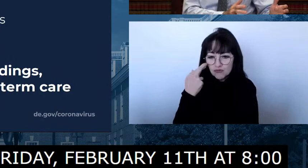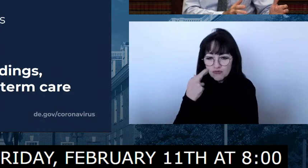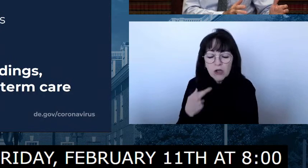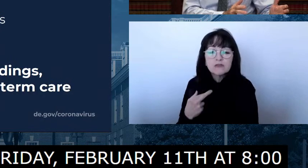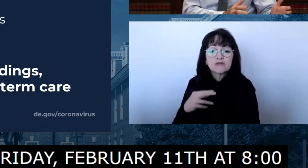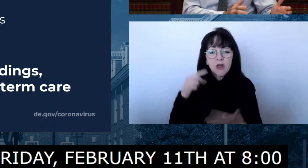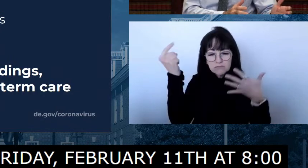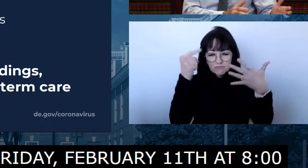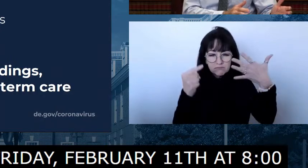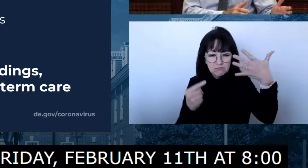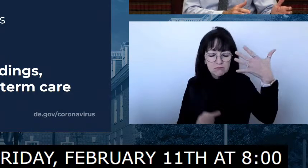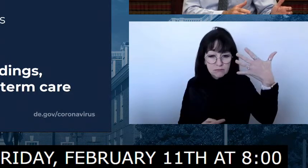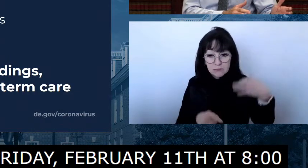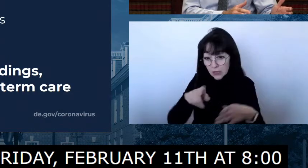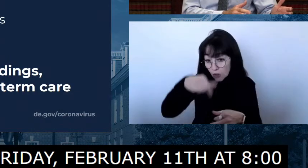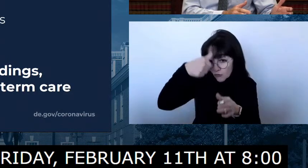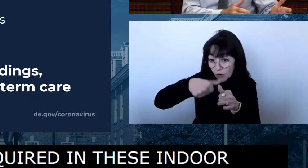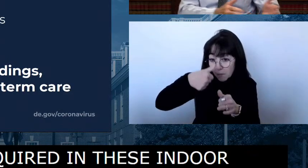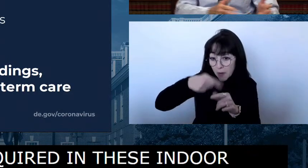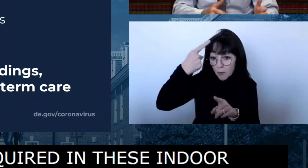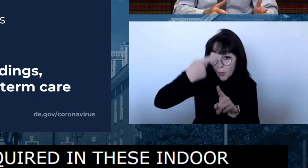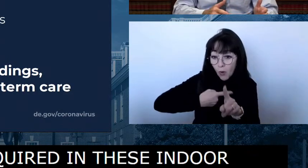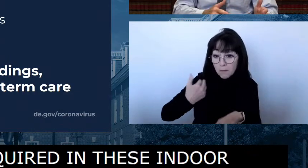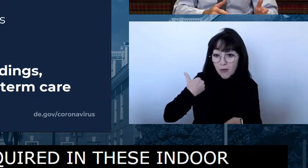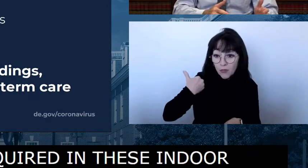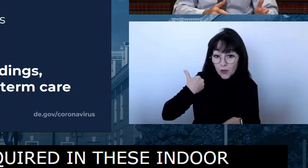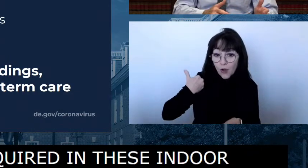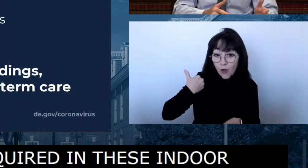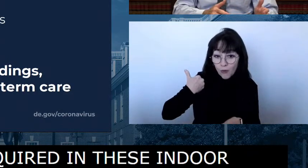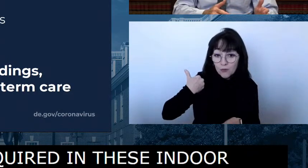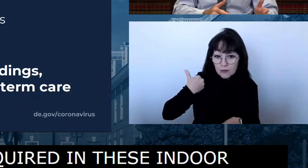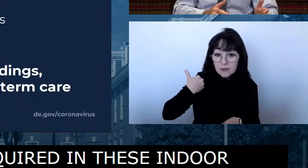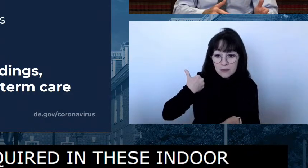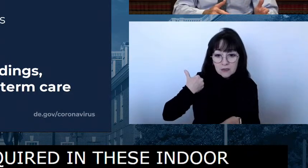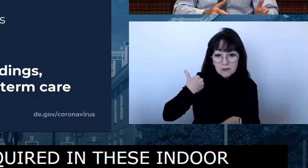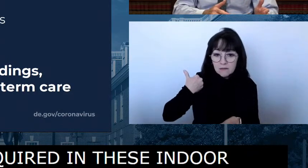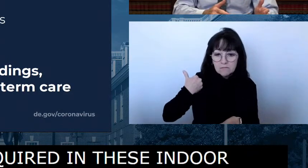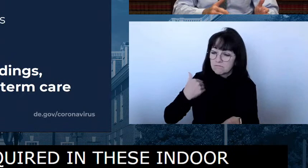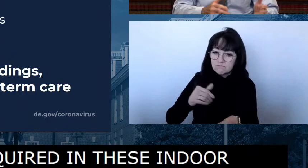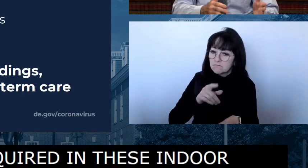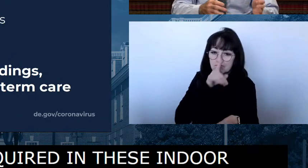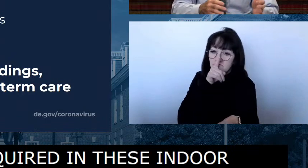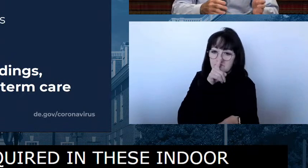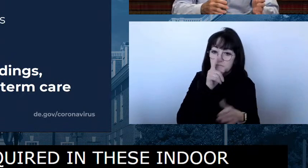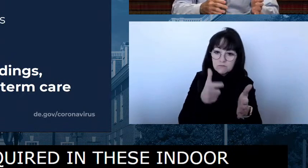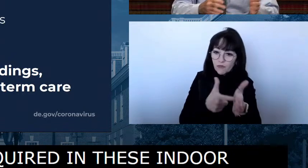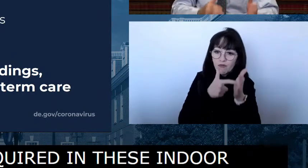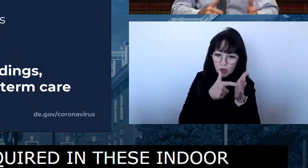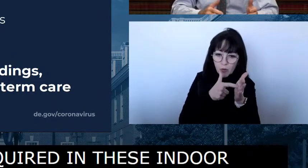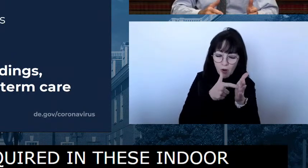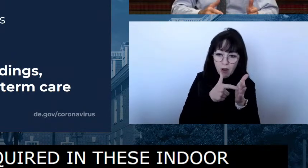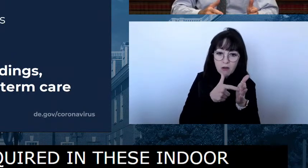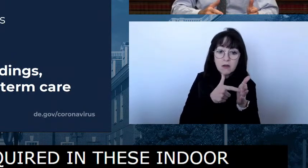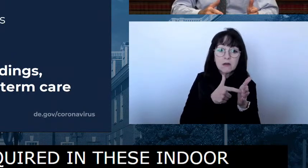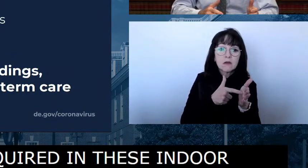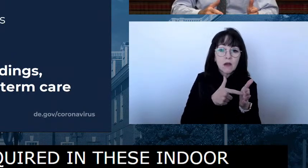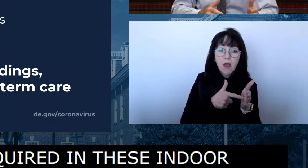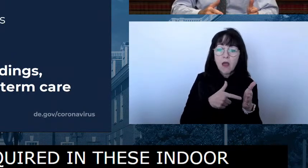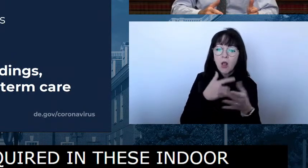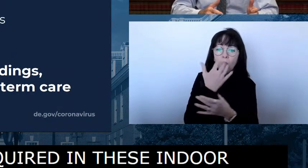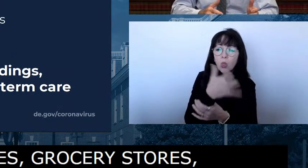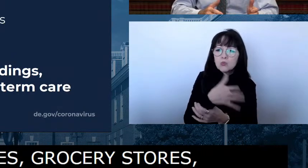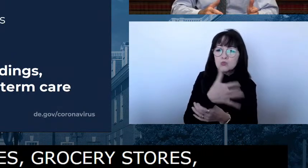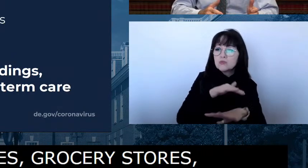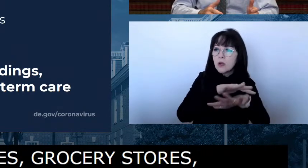back a month or so ago, we didn't have the indoor mask mandate. The cases got so out of control